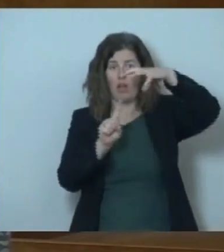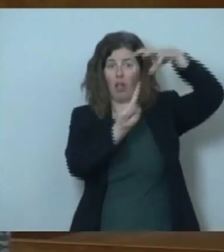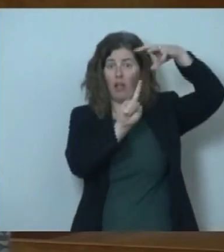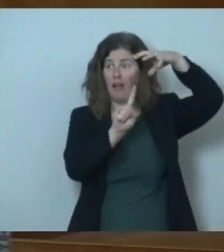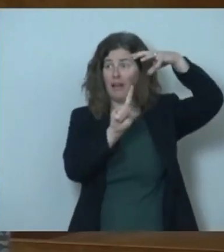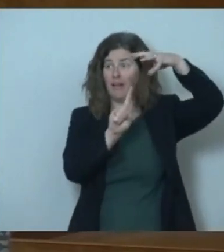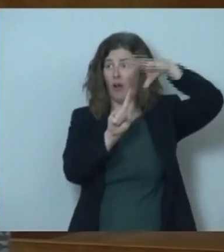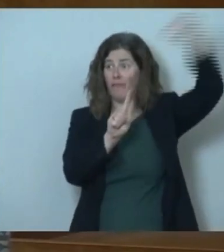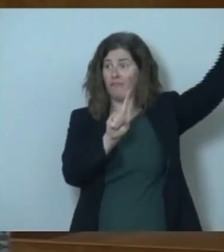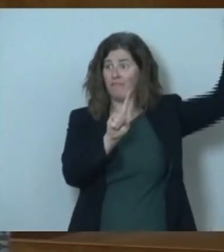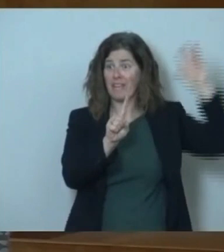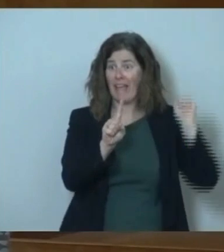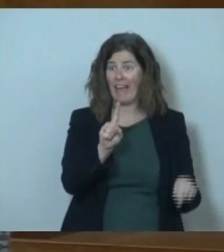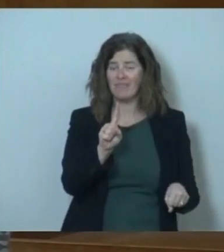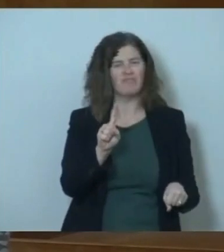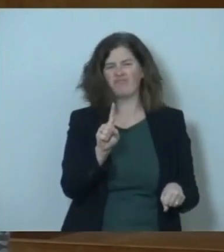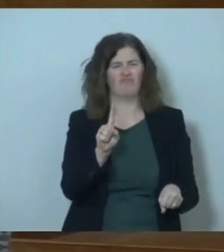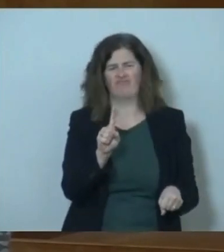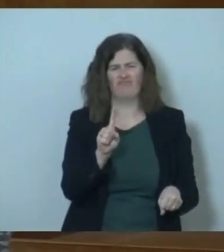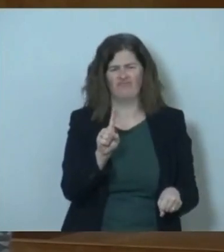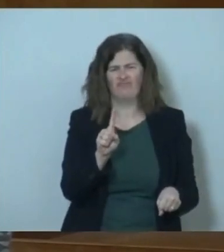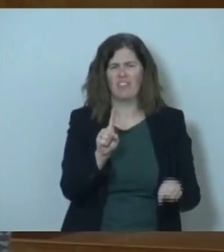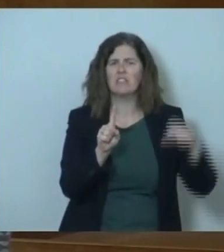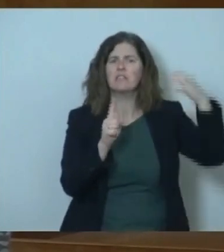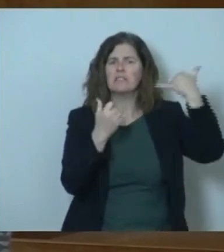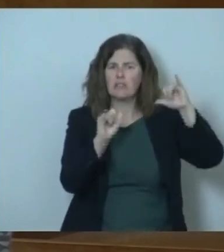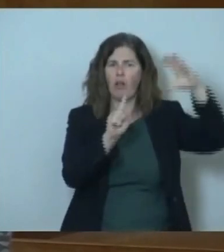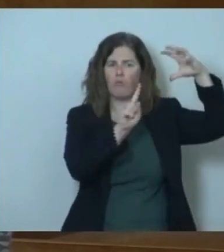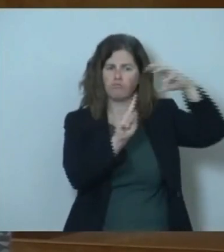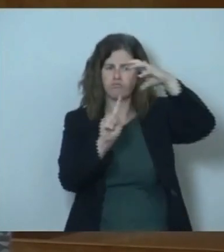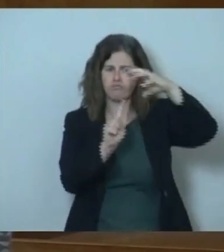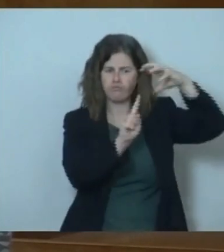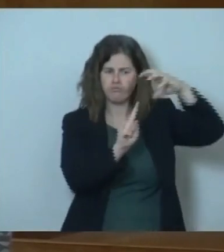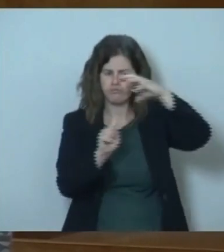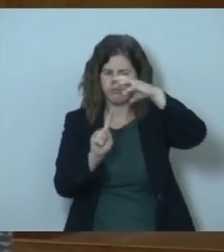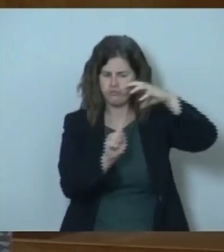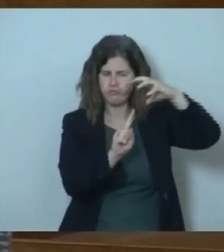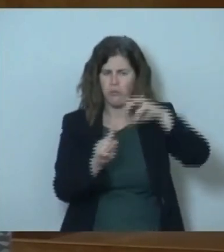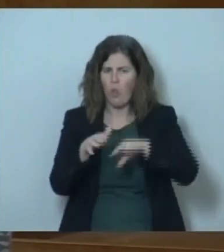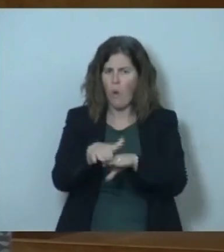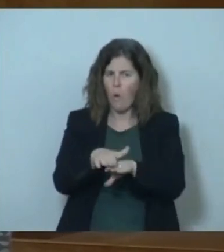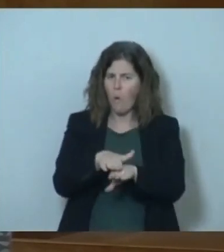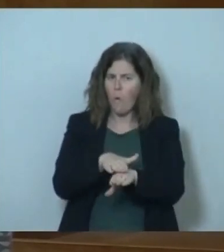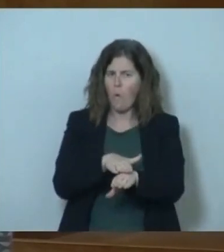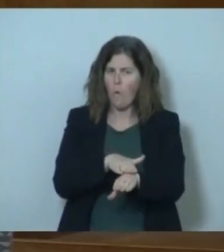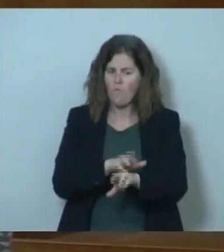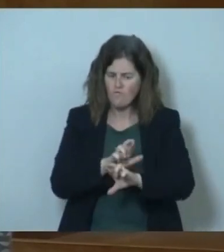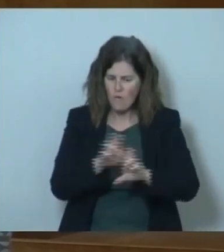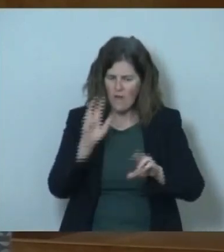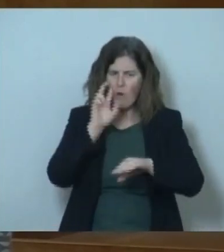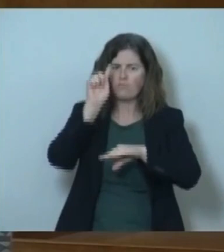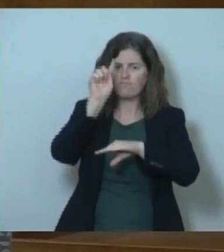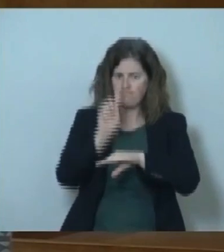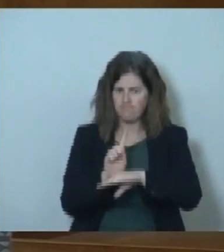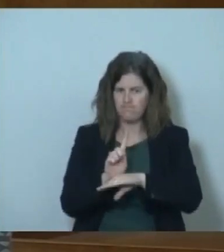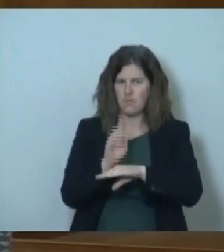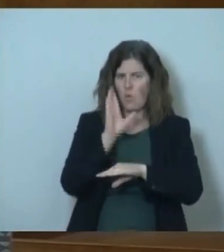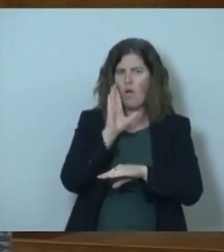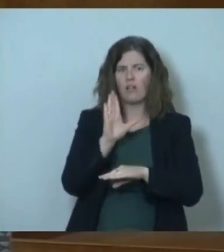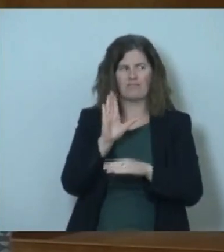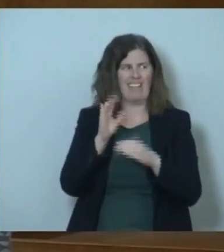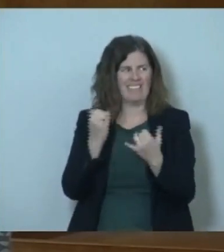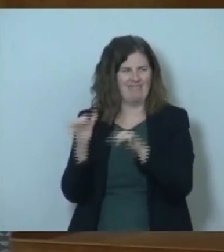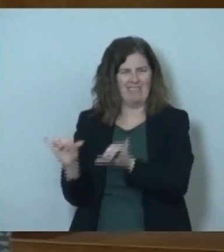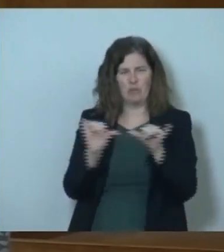take off the parachute. It would be time to continue that slow descent and prepare for a landing in a COVID positive